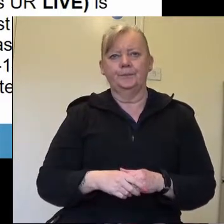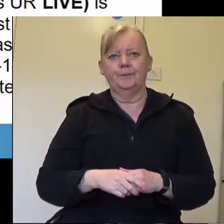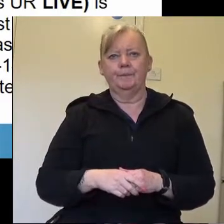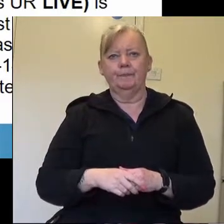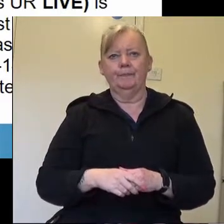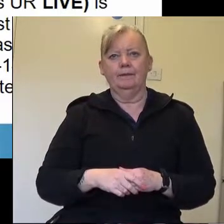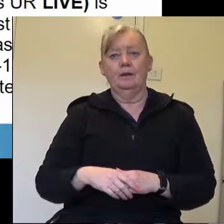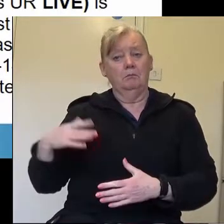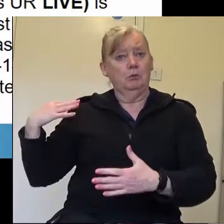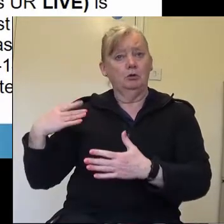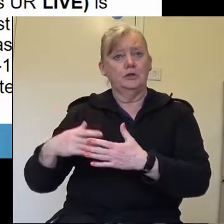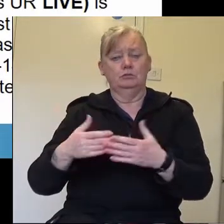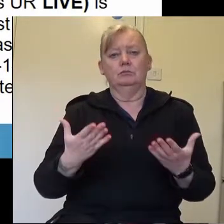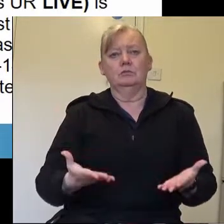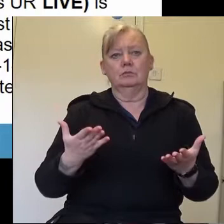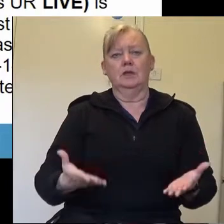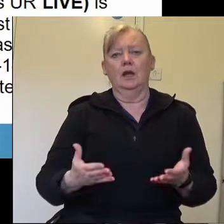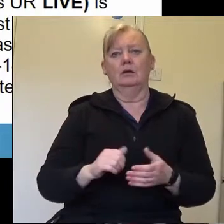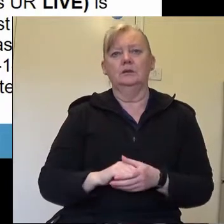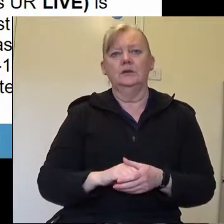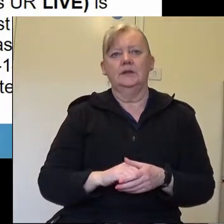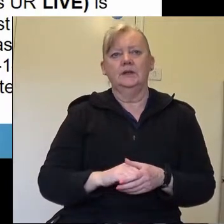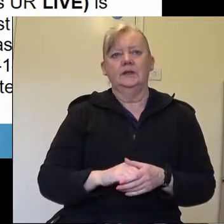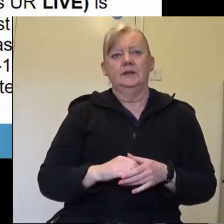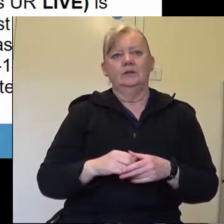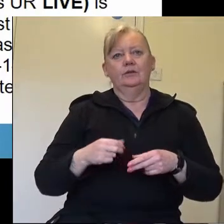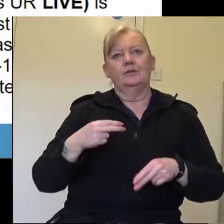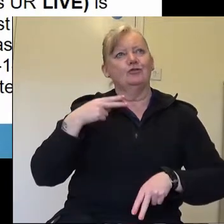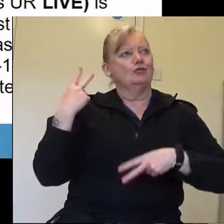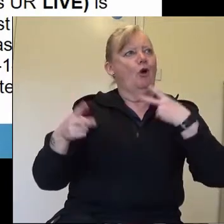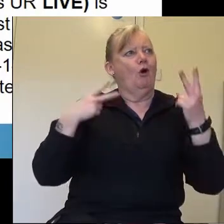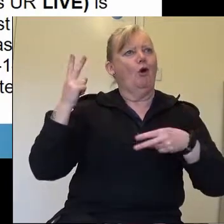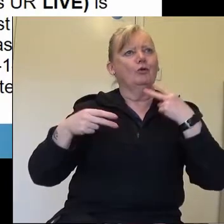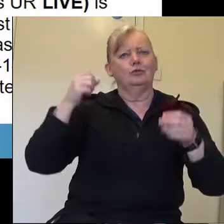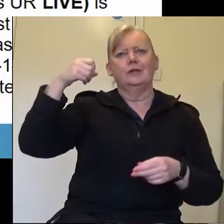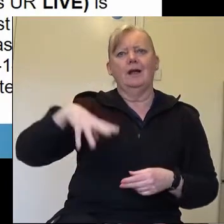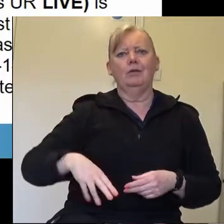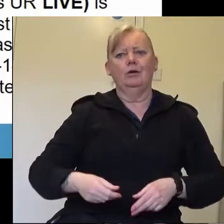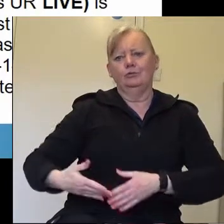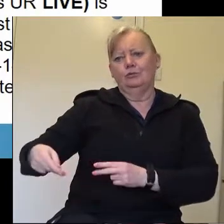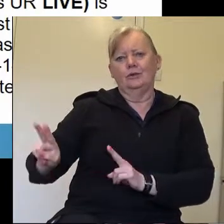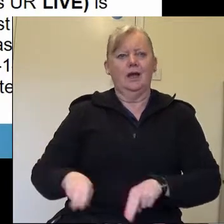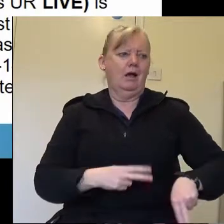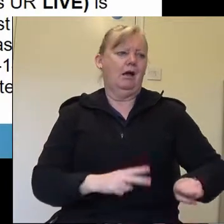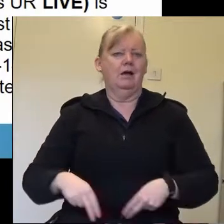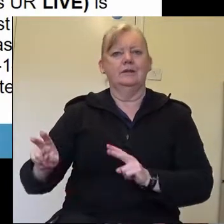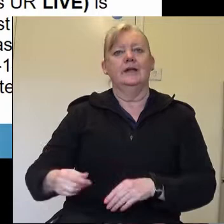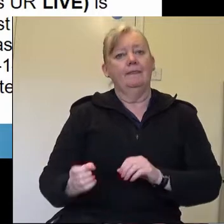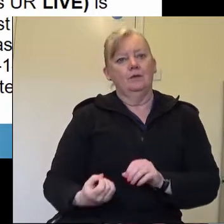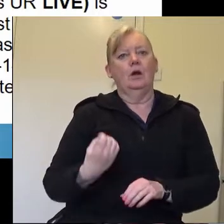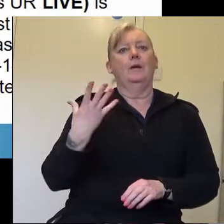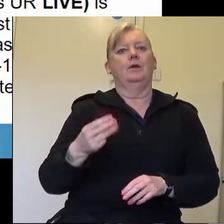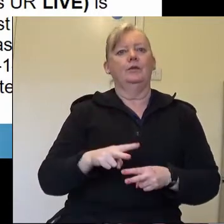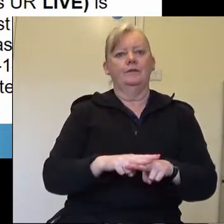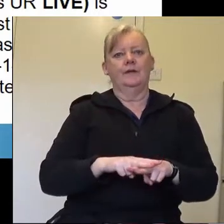in the first lockdown. It's still very popular now. So it's creative media. You download the song, you dance to it, and then you upload the